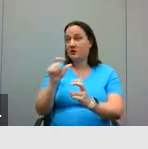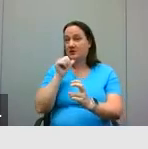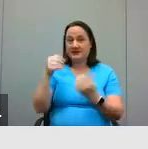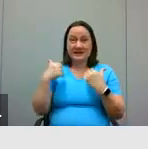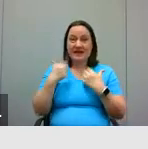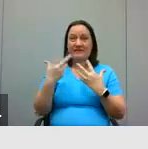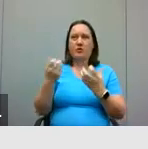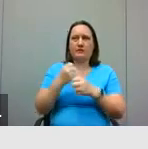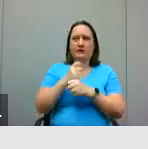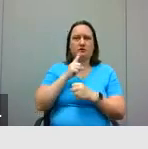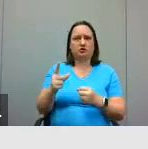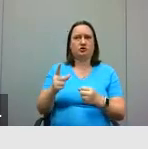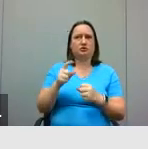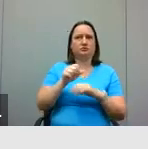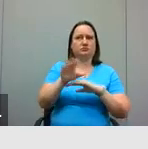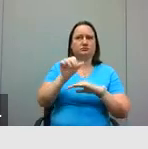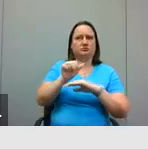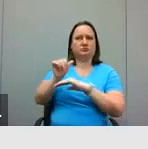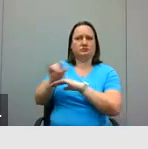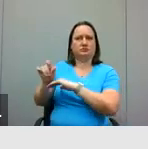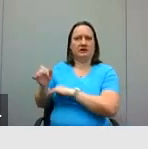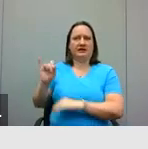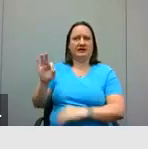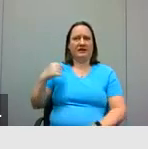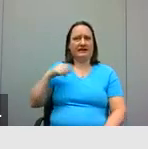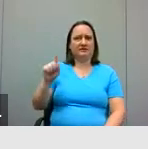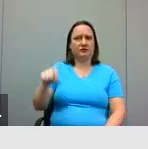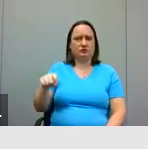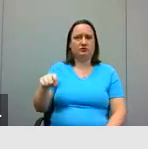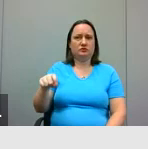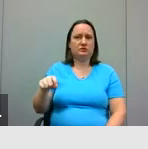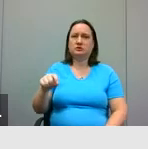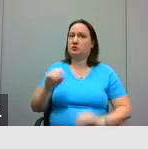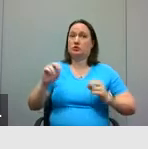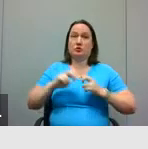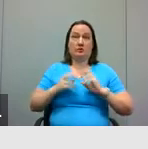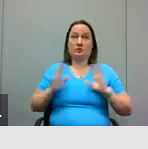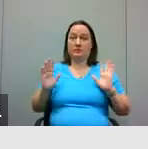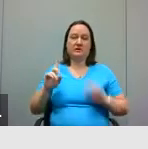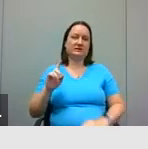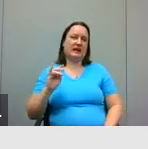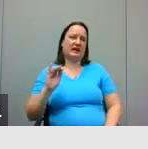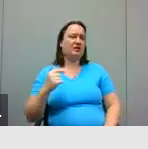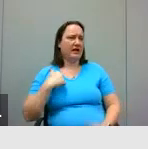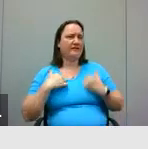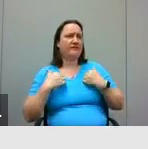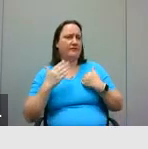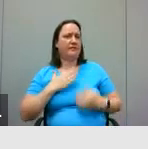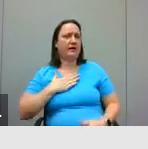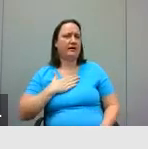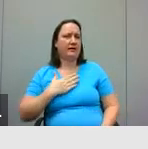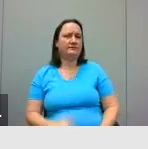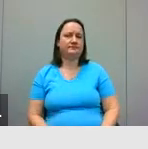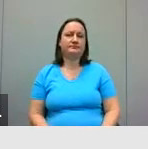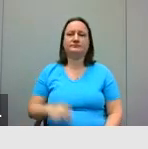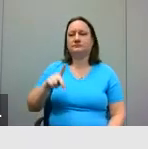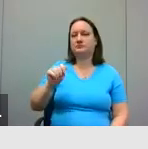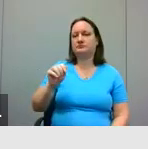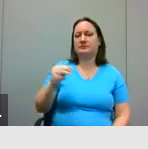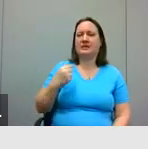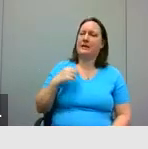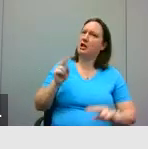everybody. If I need to send them again, it's not a problem. I've got mine. Okay, Yeah, I'm looking all over.